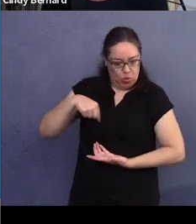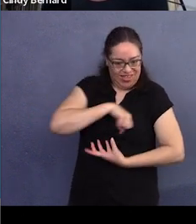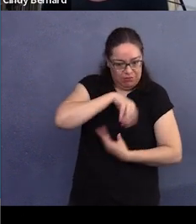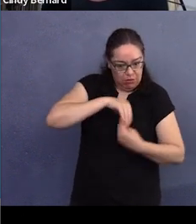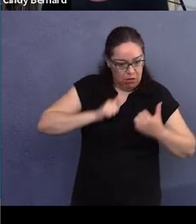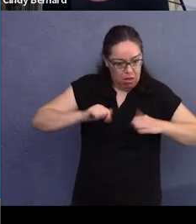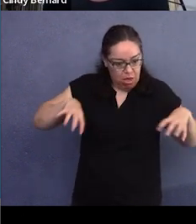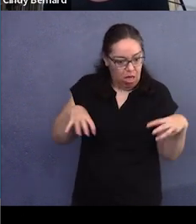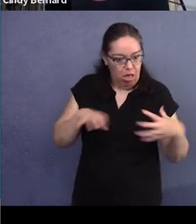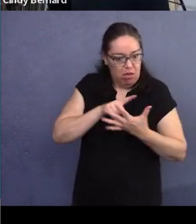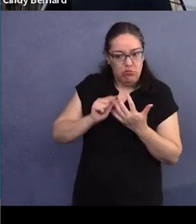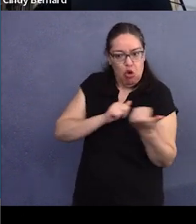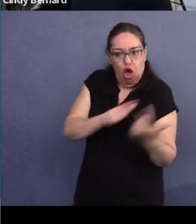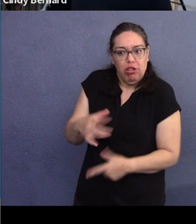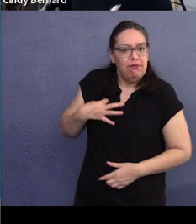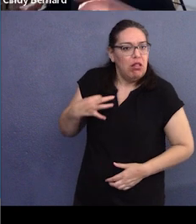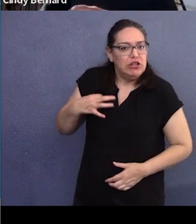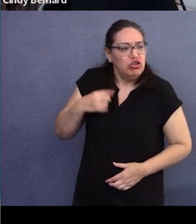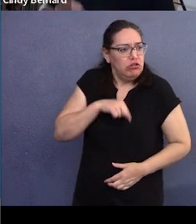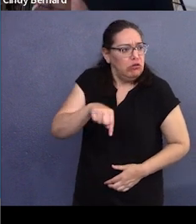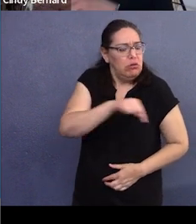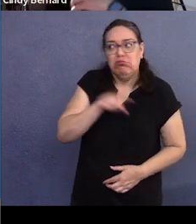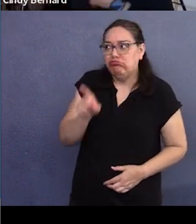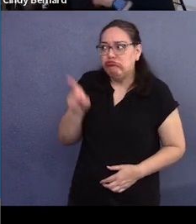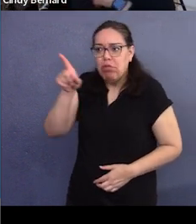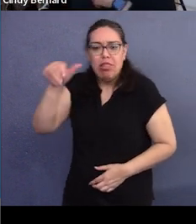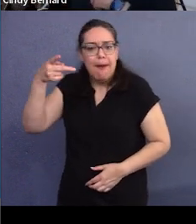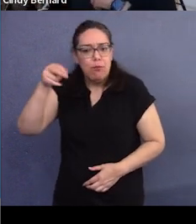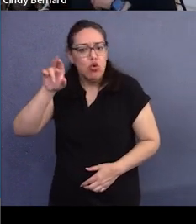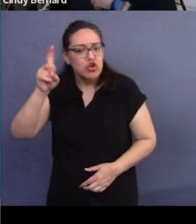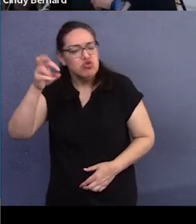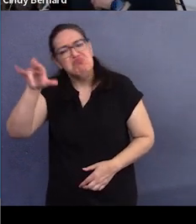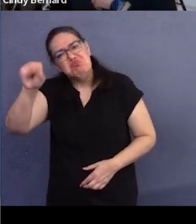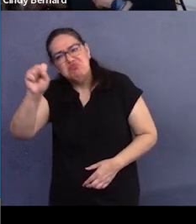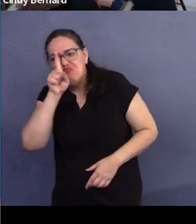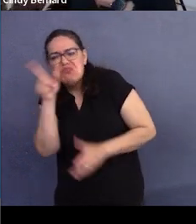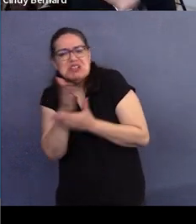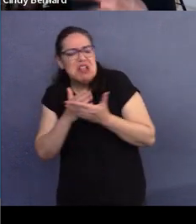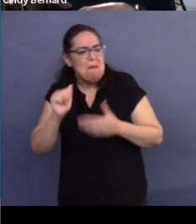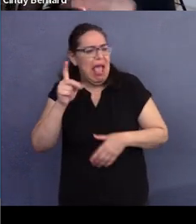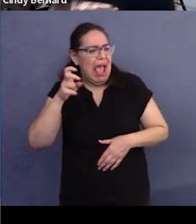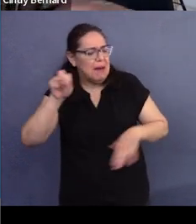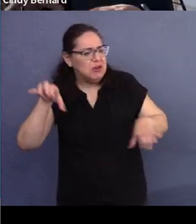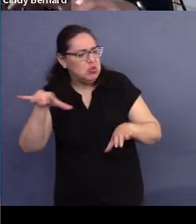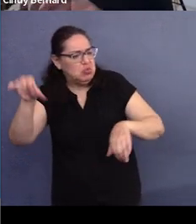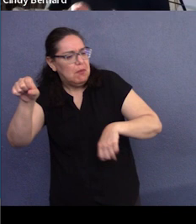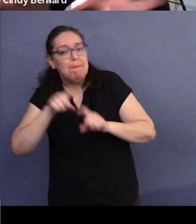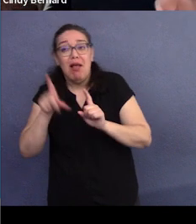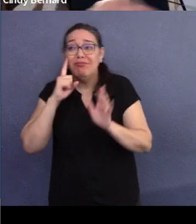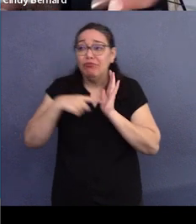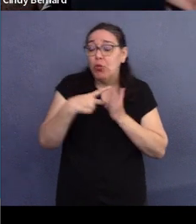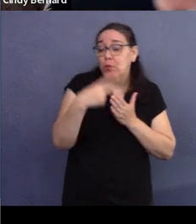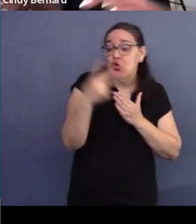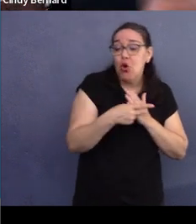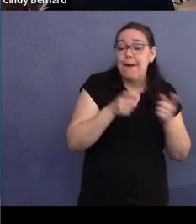that would create, and that producer generally has got, sure, there's some admin activities, but if you've got a program director, or producer